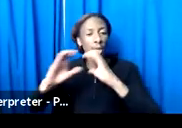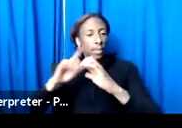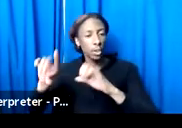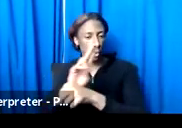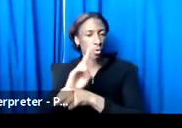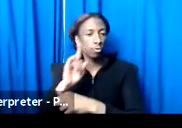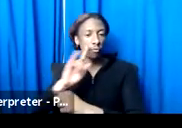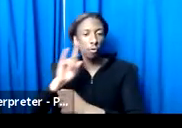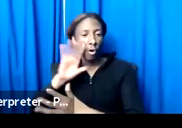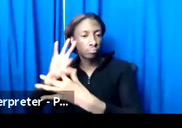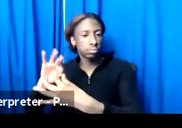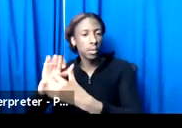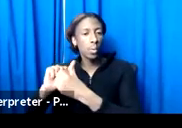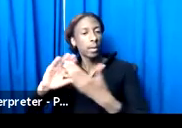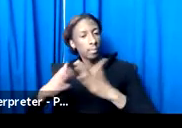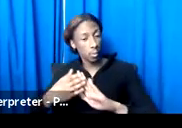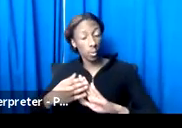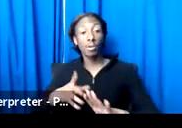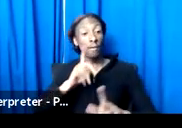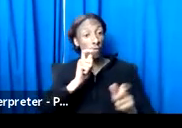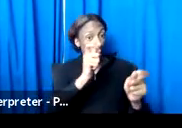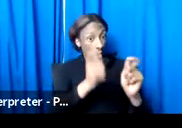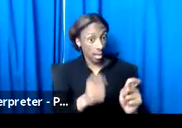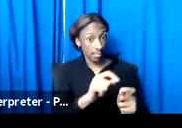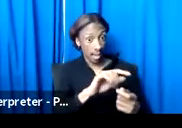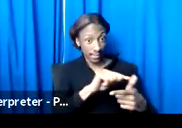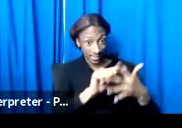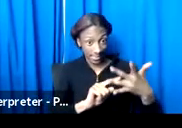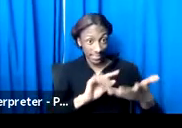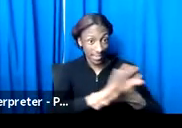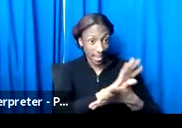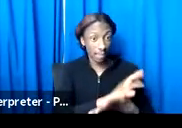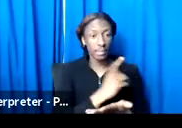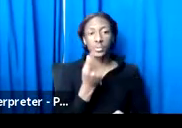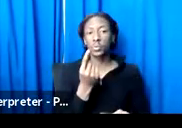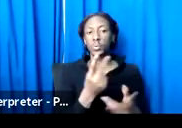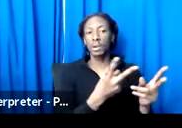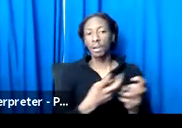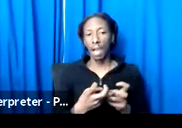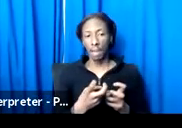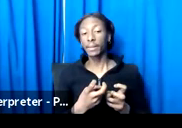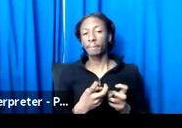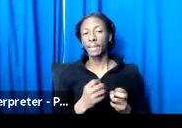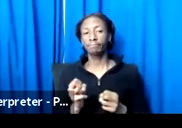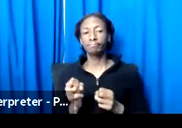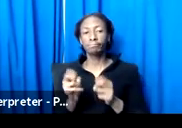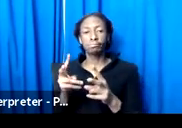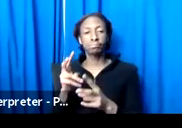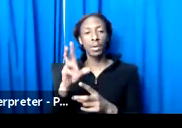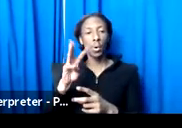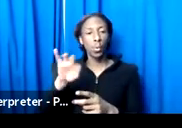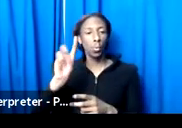community. In order to customize these documents, you just need to copy them and put them into maybe a Word